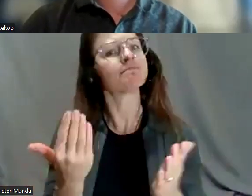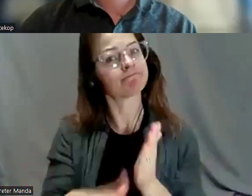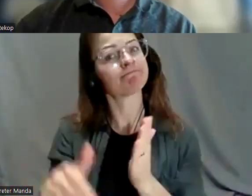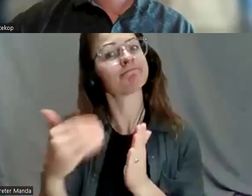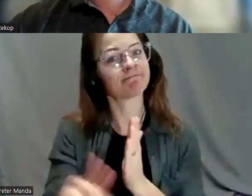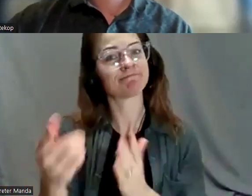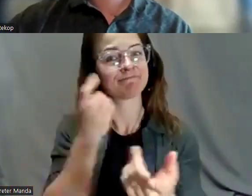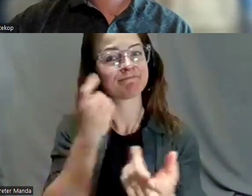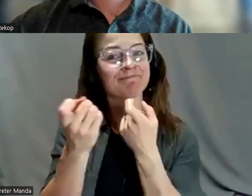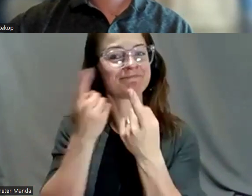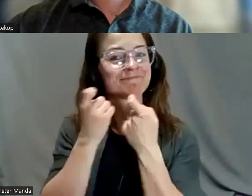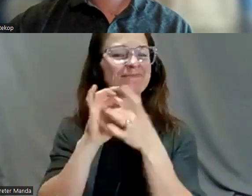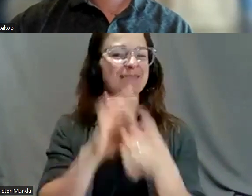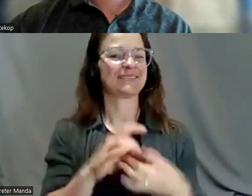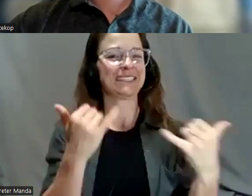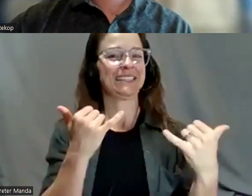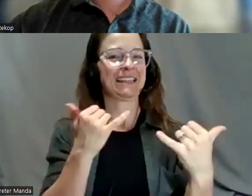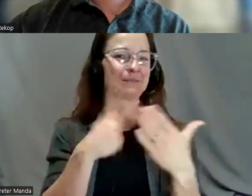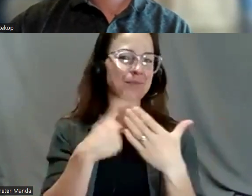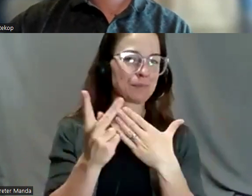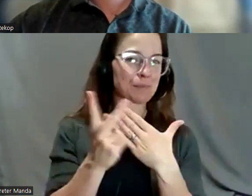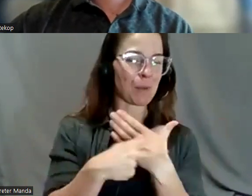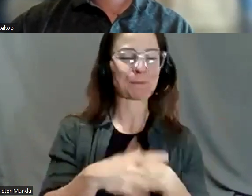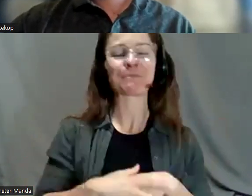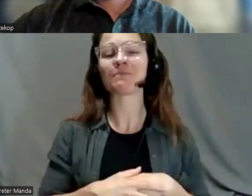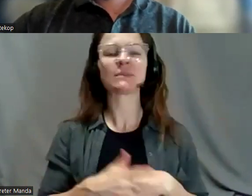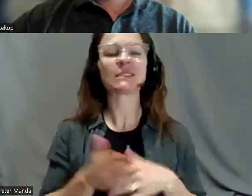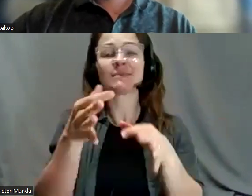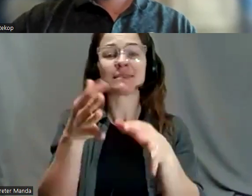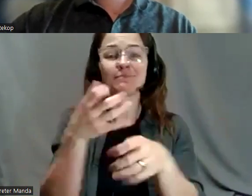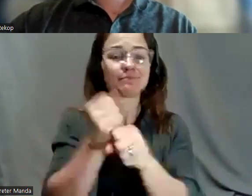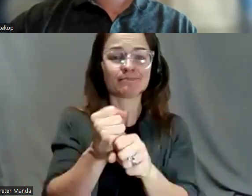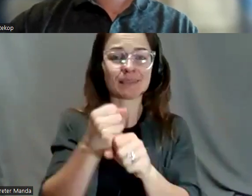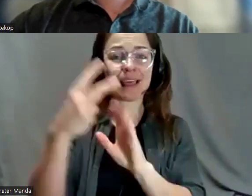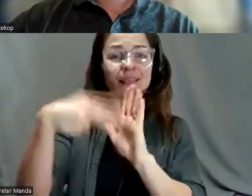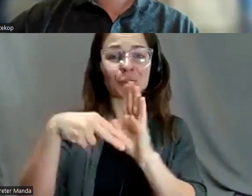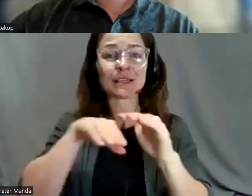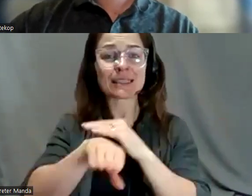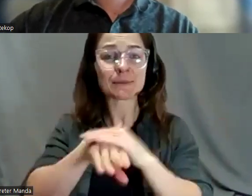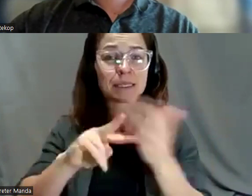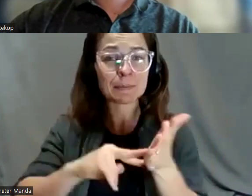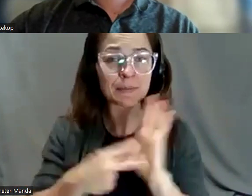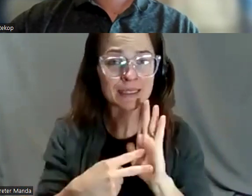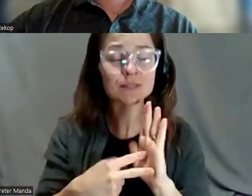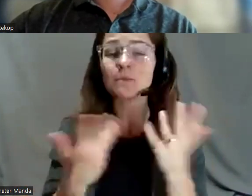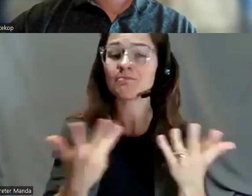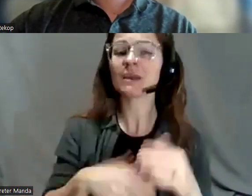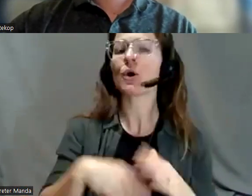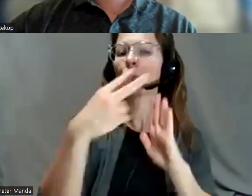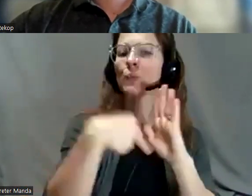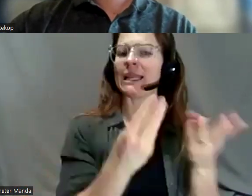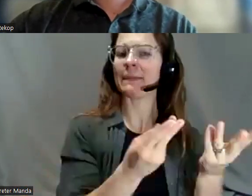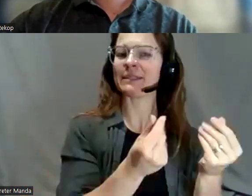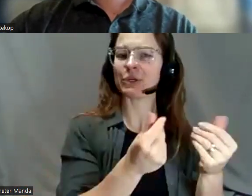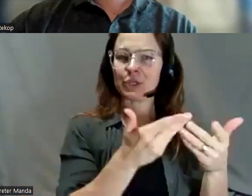in promoting today's program. Simply put, literary accessibility is making sure that reading materials are available